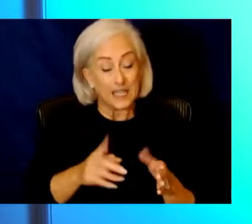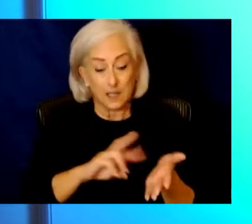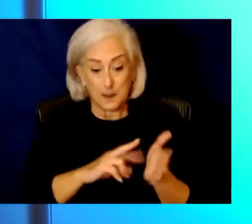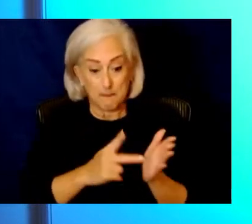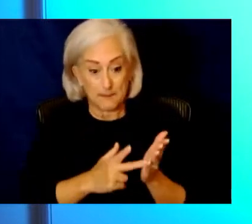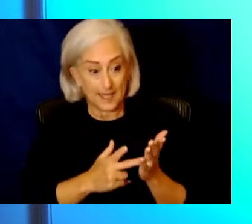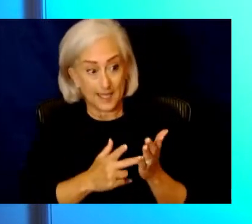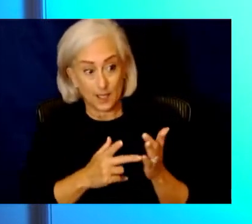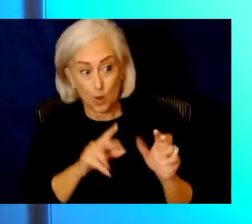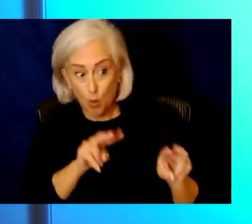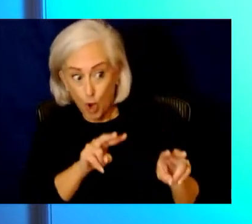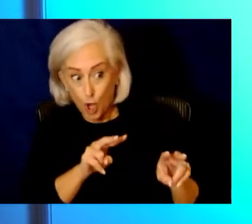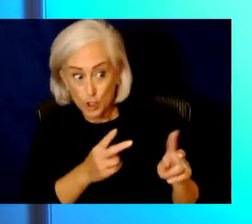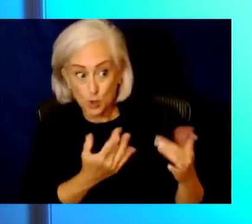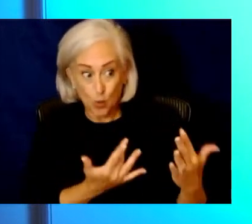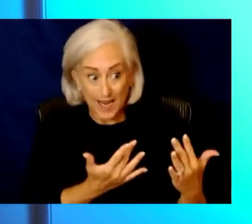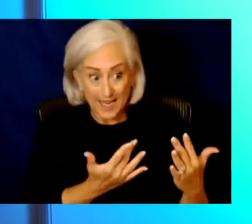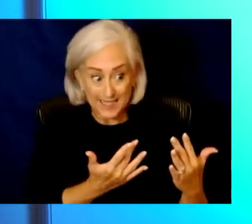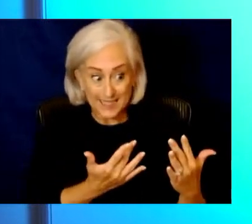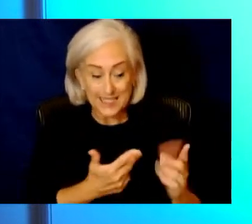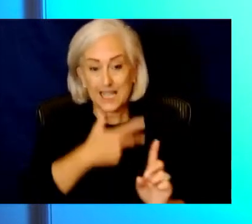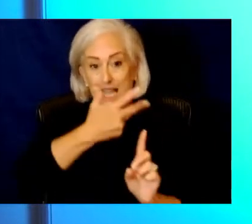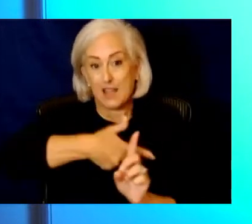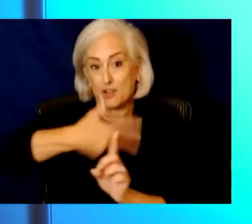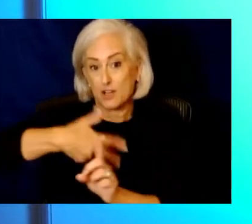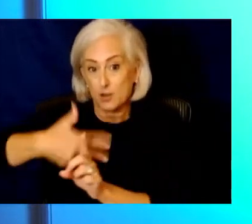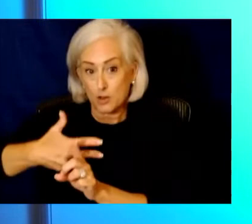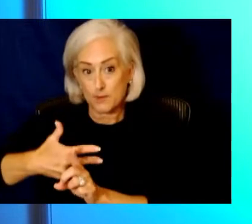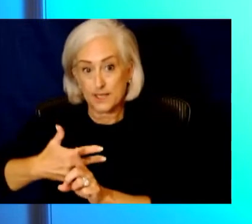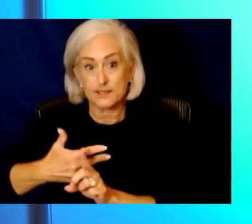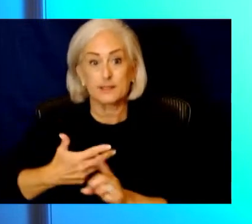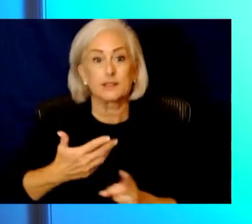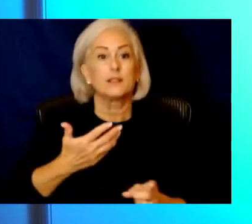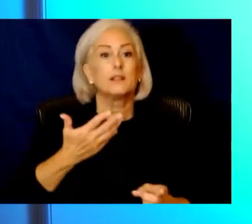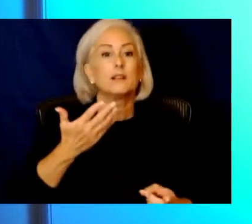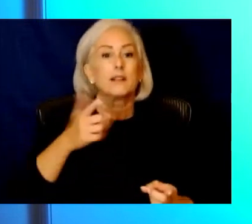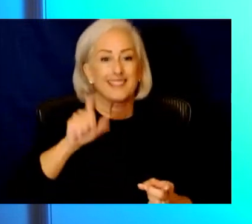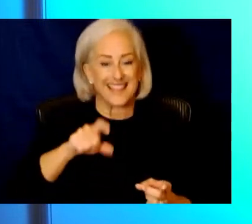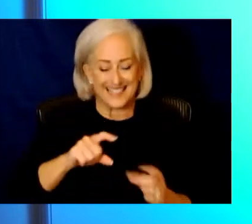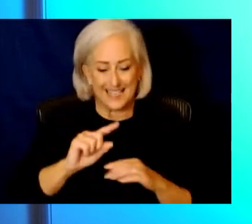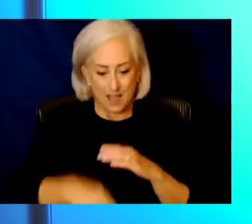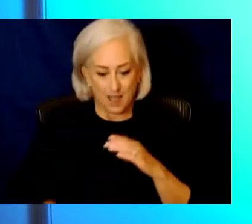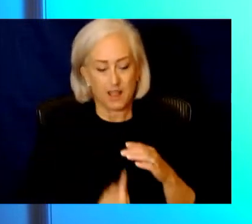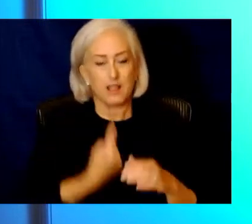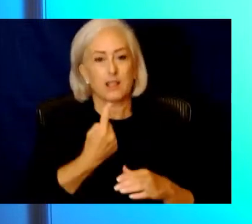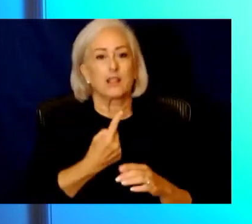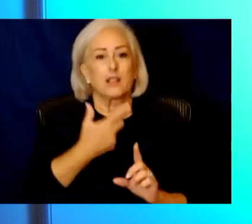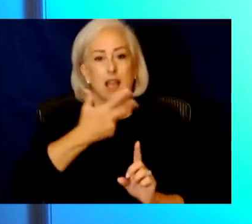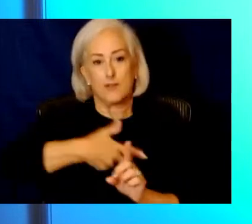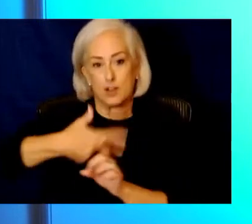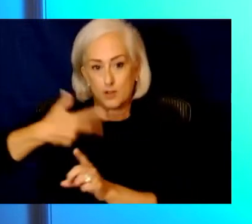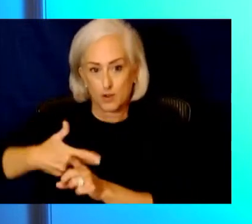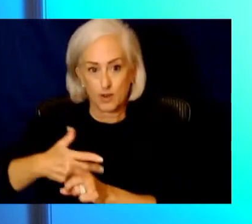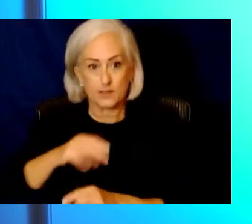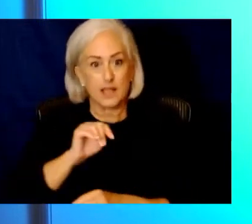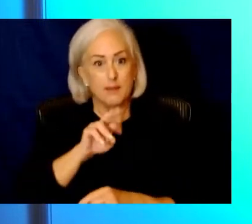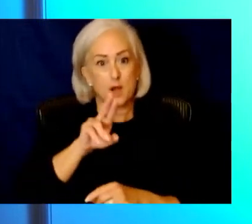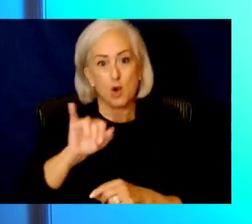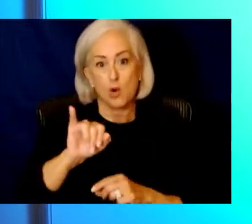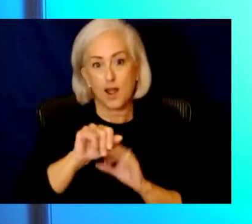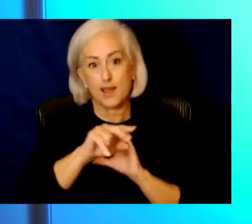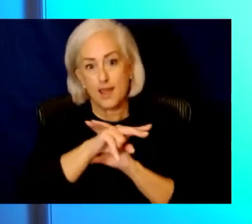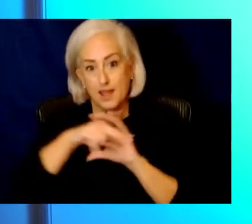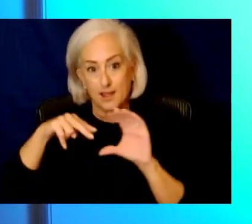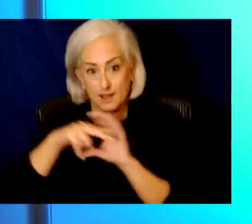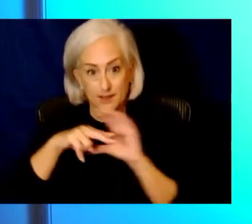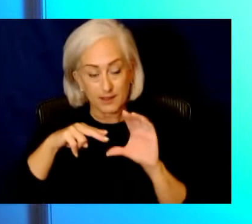an endoscopy, whether it be a flexible sigmoidoscopy or colonoscopy. They have to get MRIs every 3 months to 4 months, and